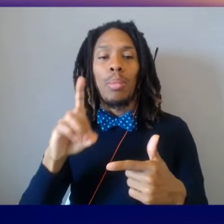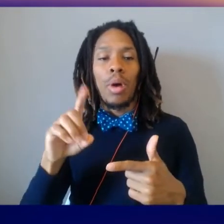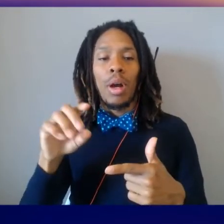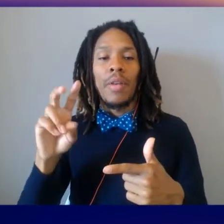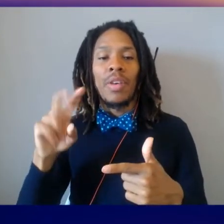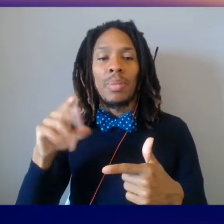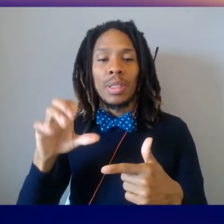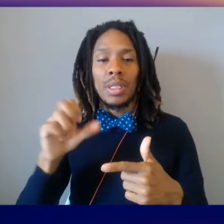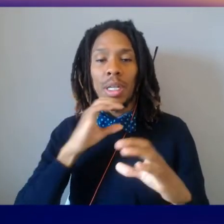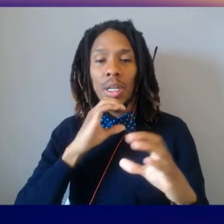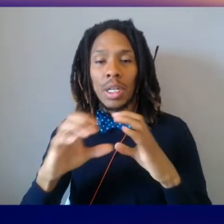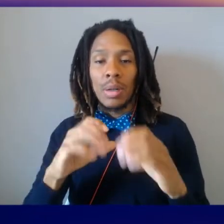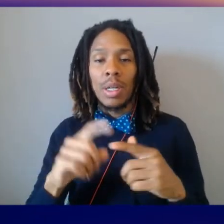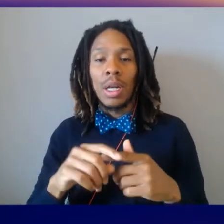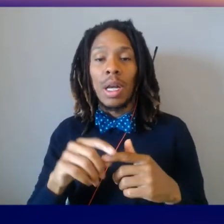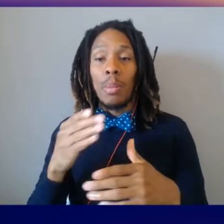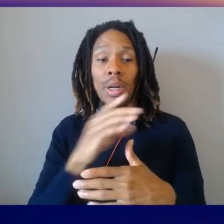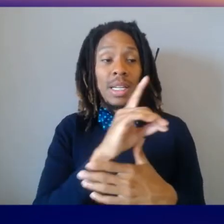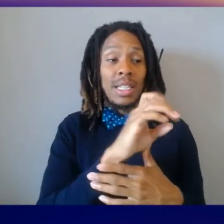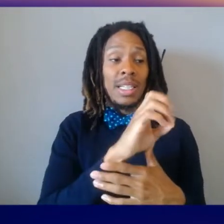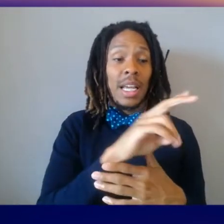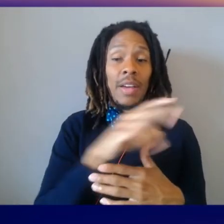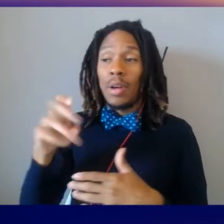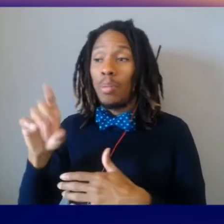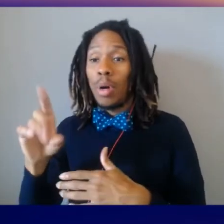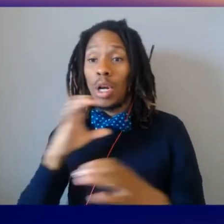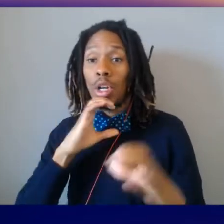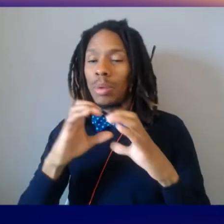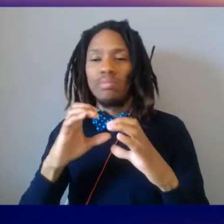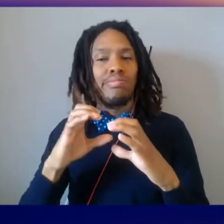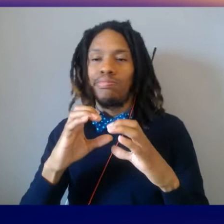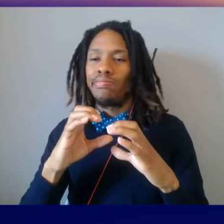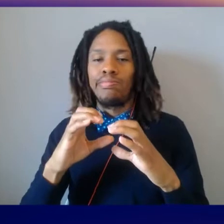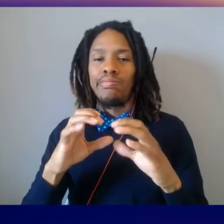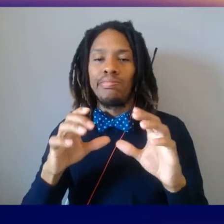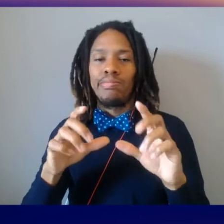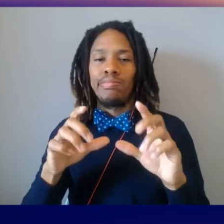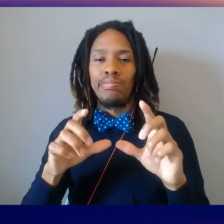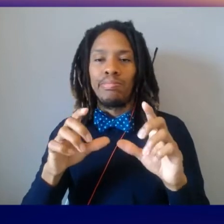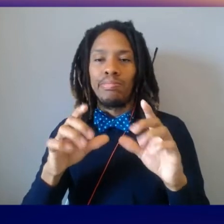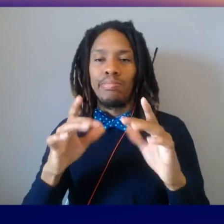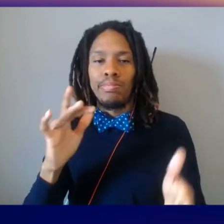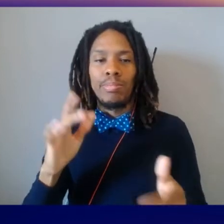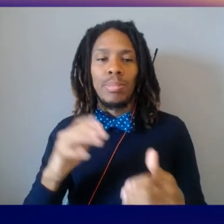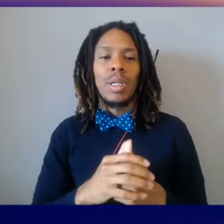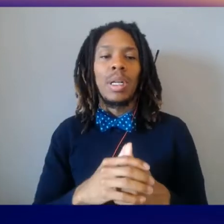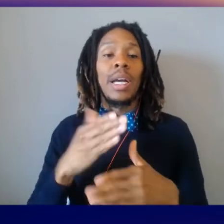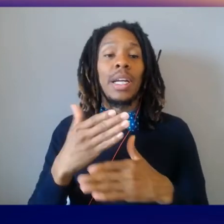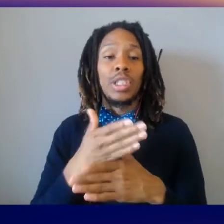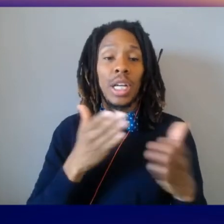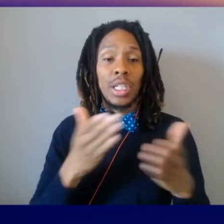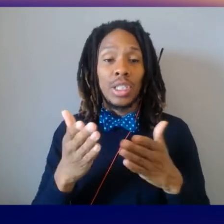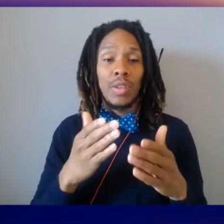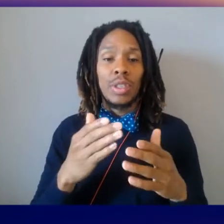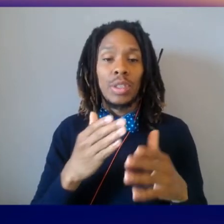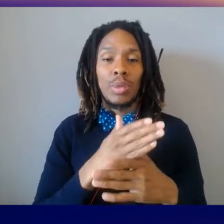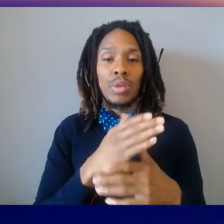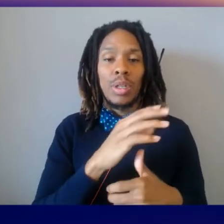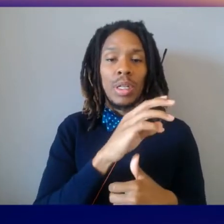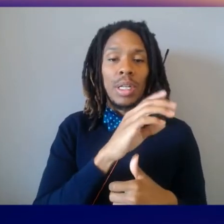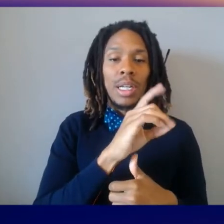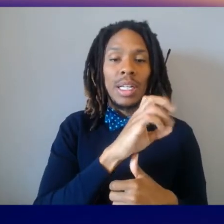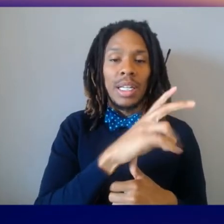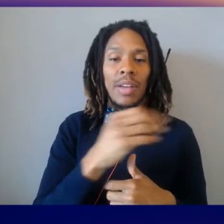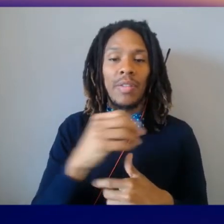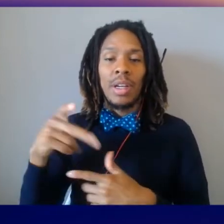communication between dev and prod. Shared services can communicate with dev and prod. And finally, VPCs in